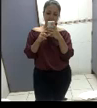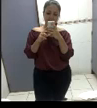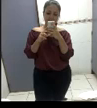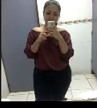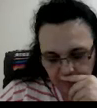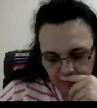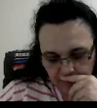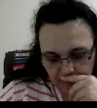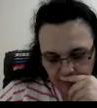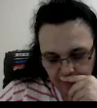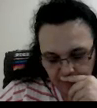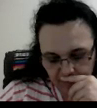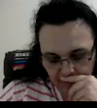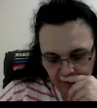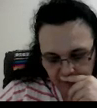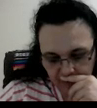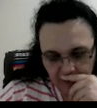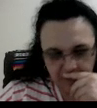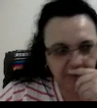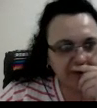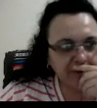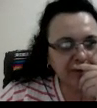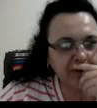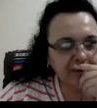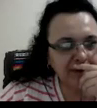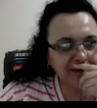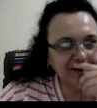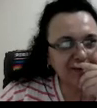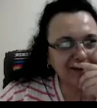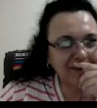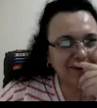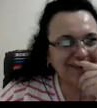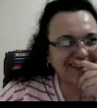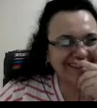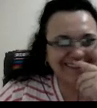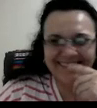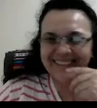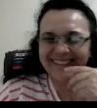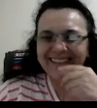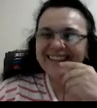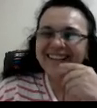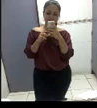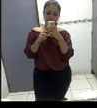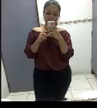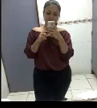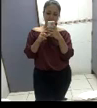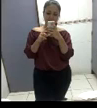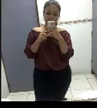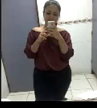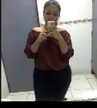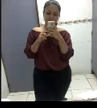read it, because I don't remember number 3. I remember number 1 what? Because it was a problem.